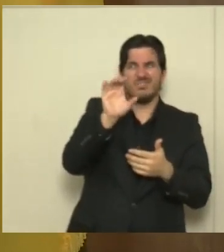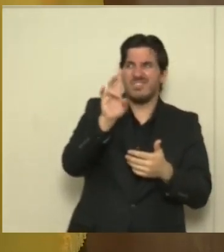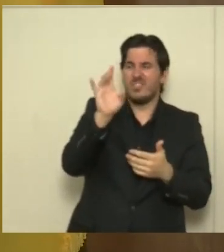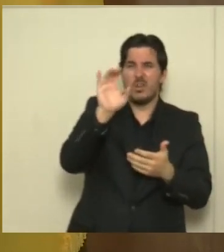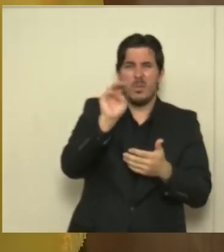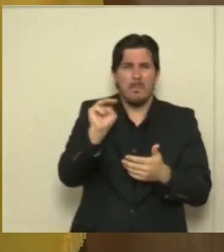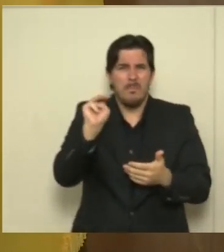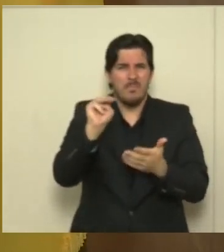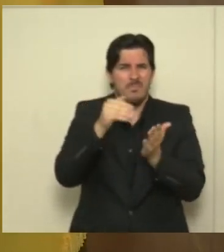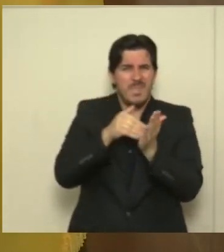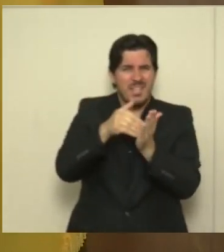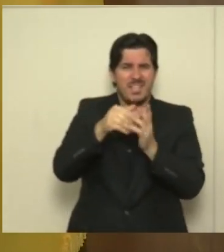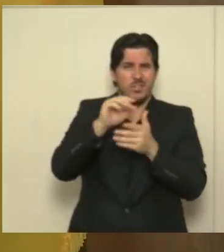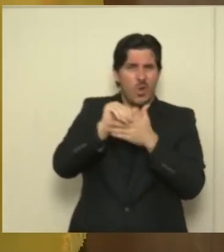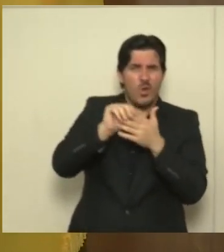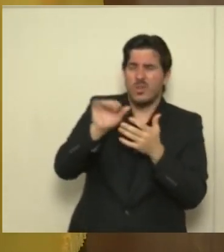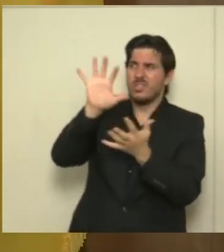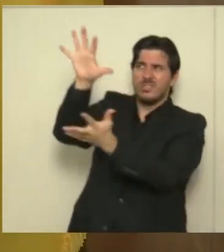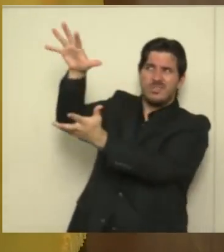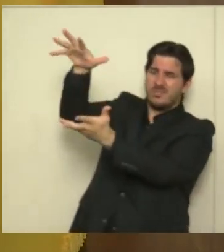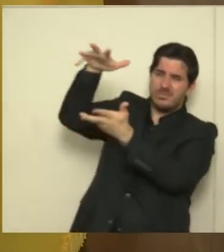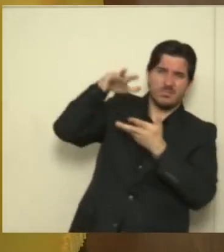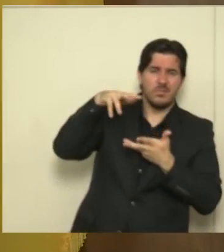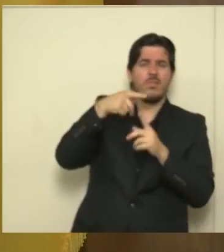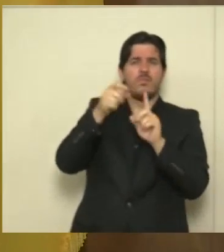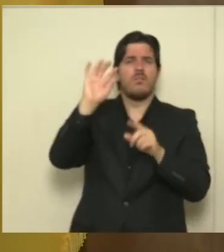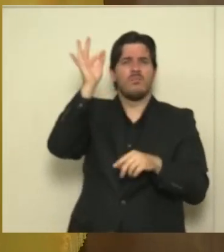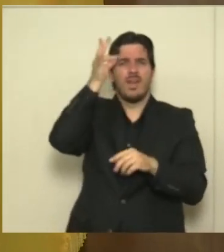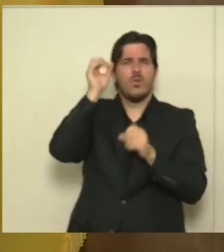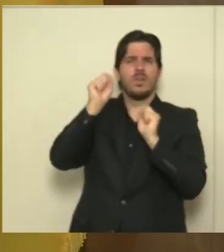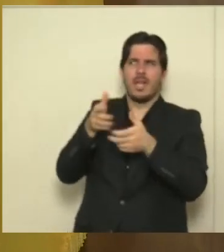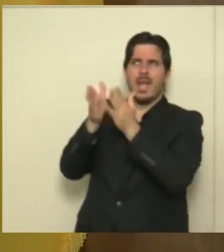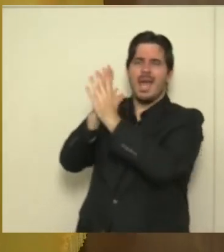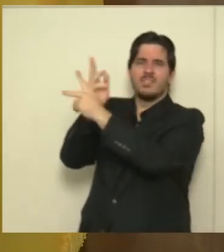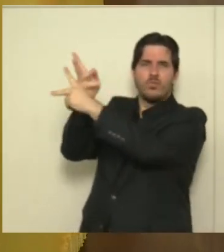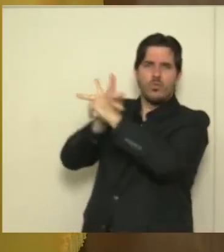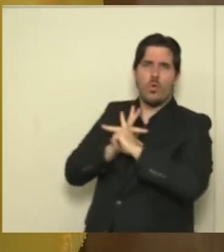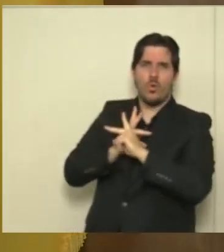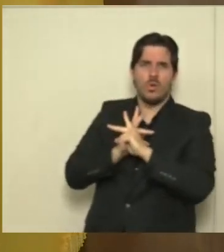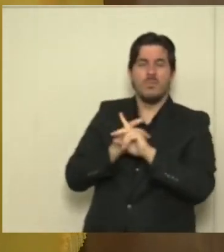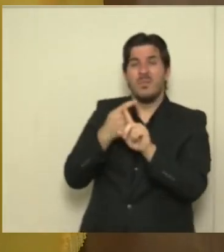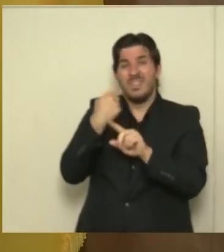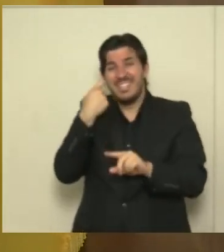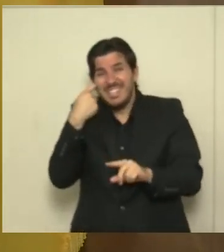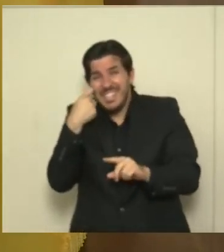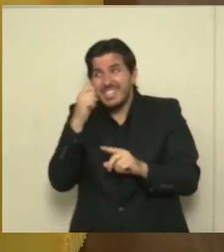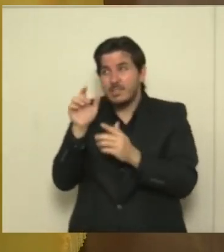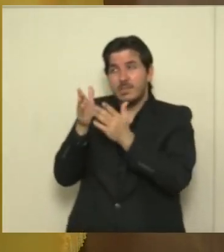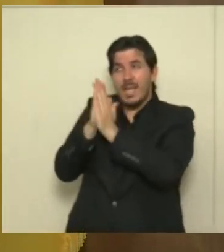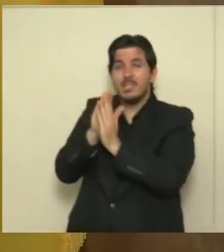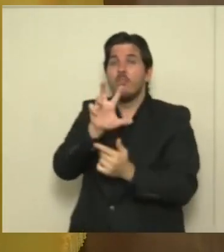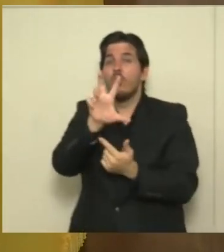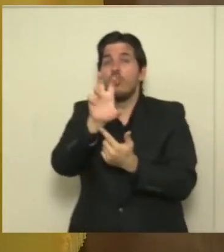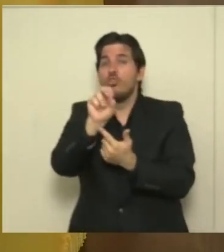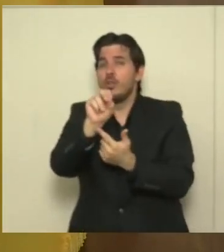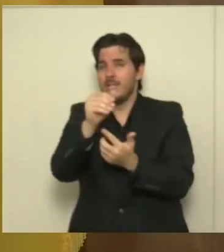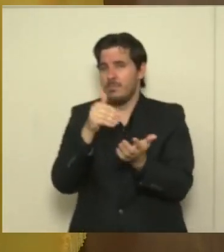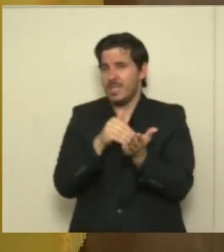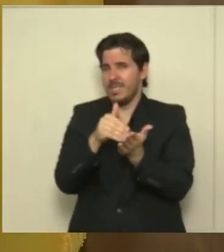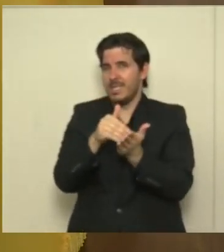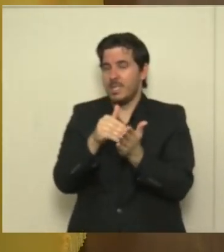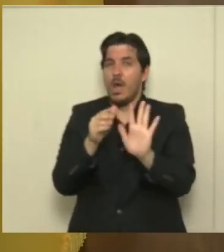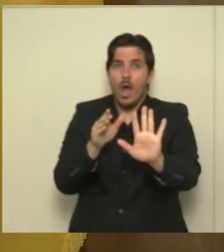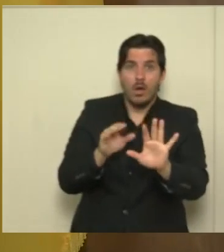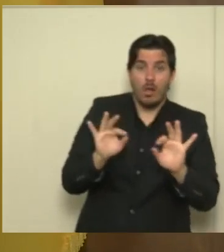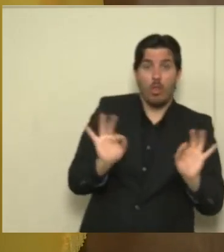but have only needed just about over 30 million, as you know. Not that that's insignificant, but we are trending in the